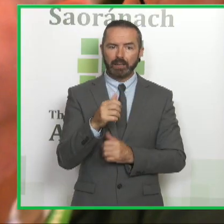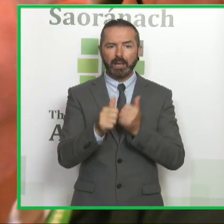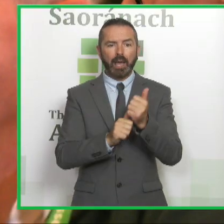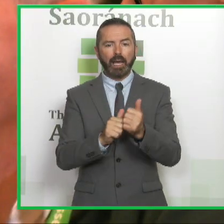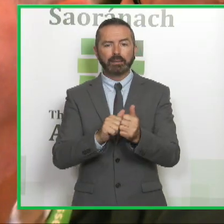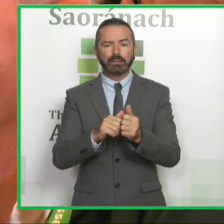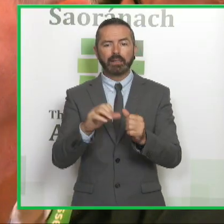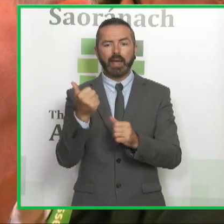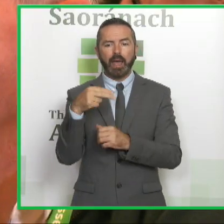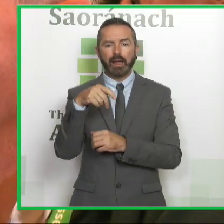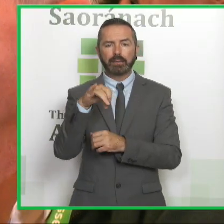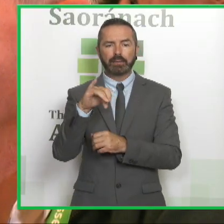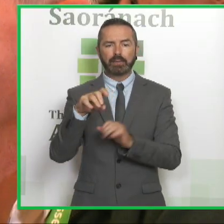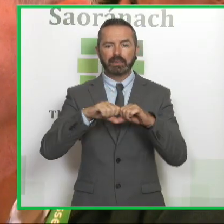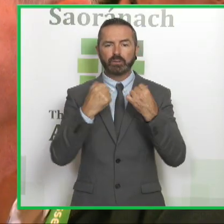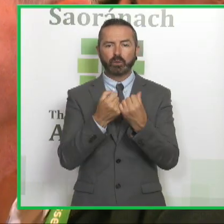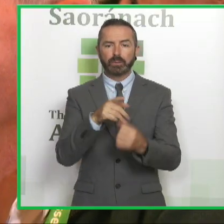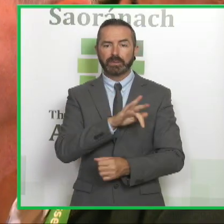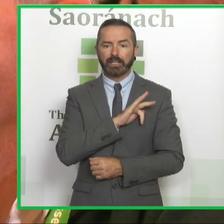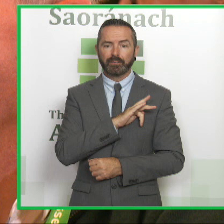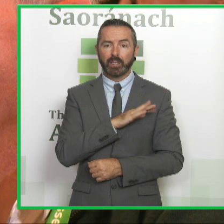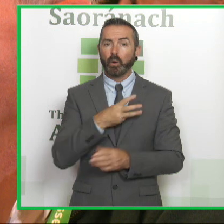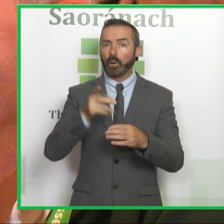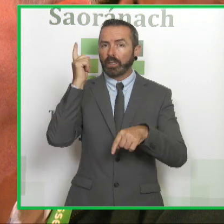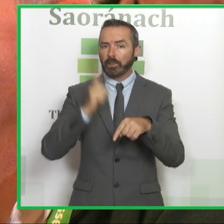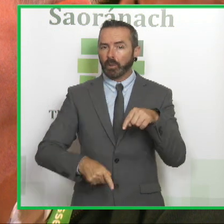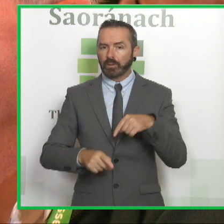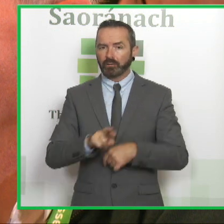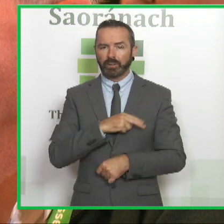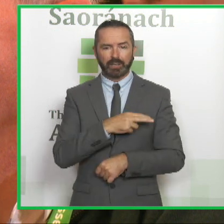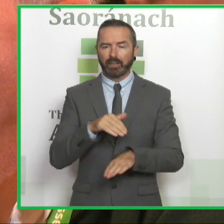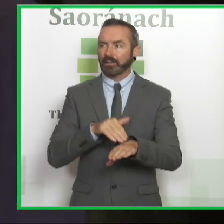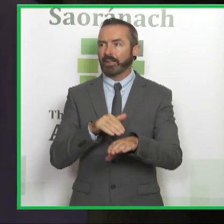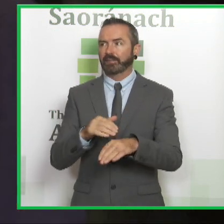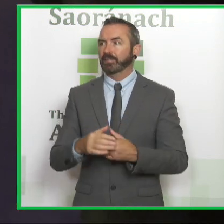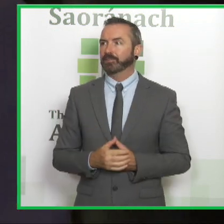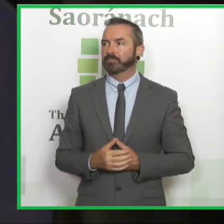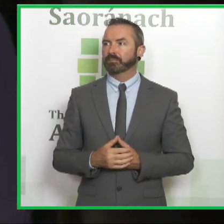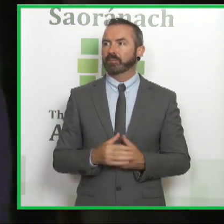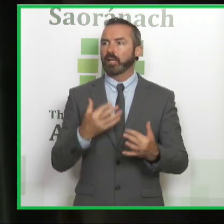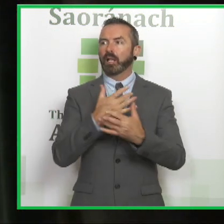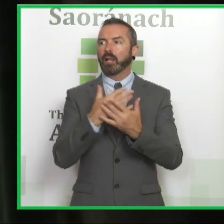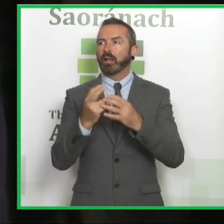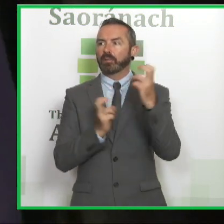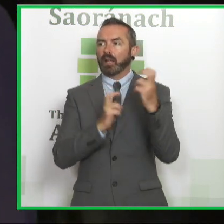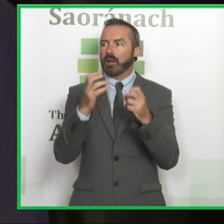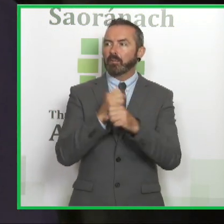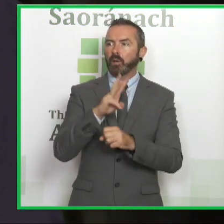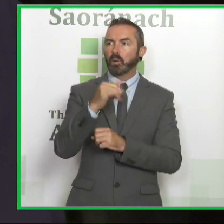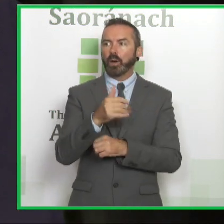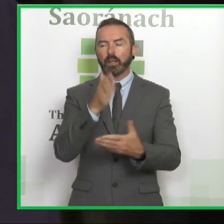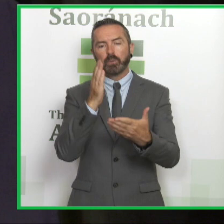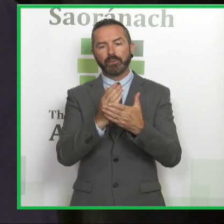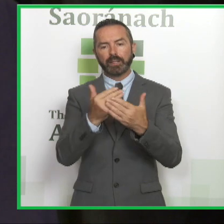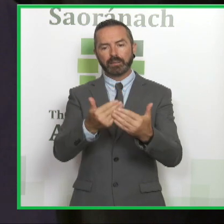antisocially is unfair. Punishing them is also ineffective. There are lots of arguments about why prevention in the